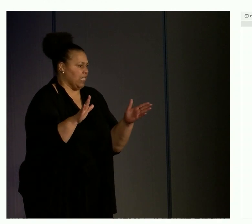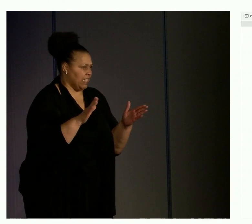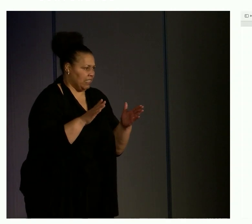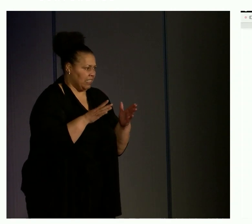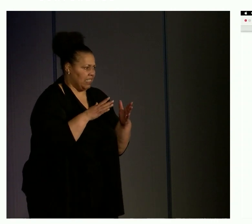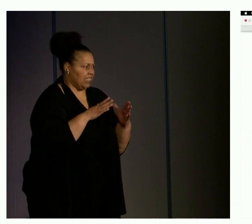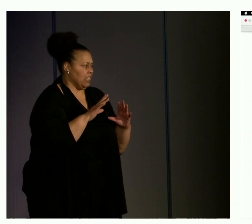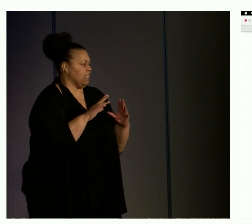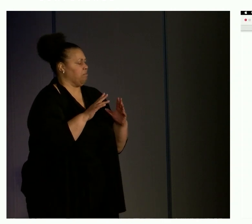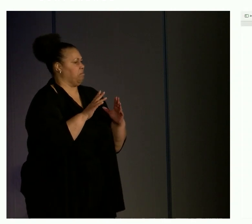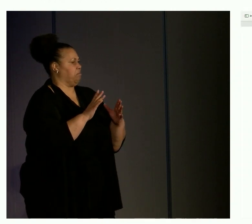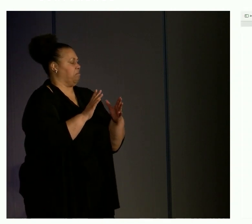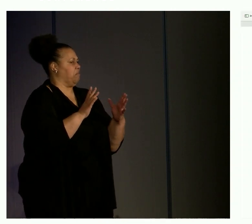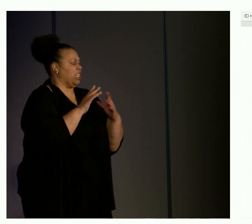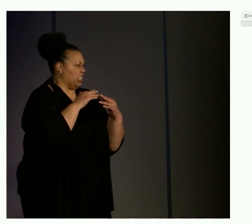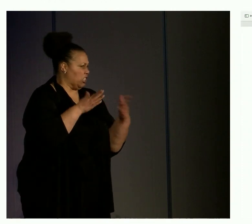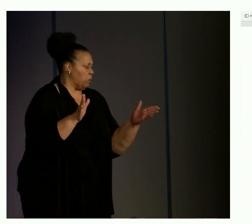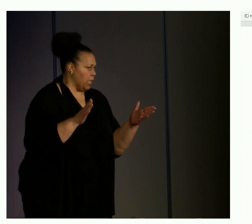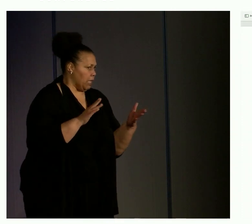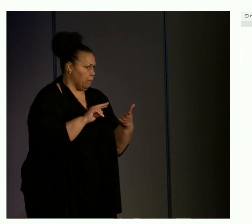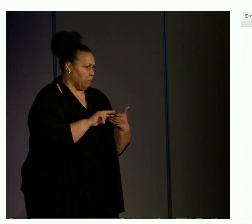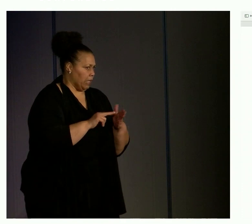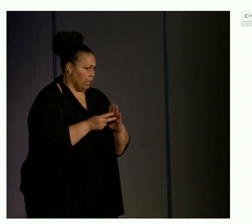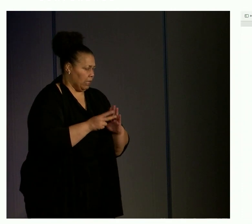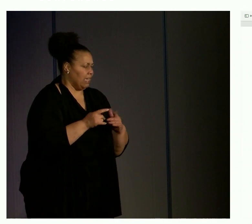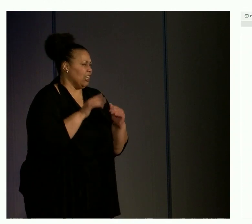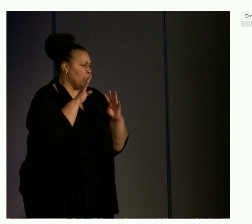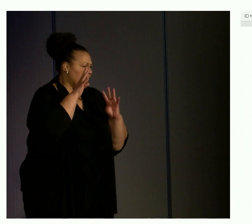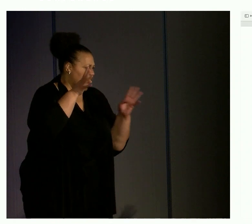case, that's creative skills. And